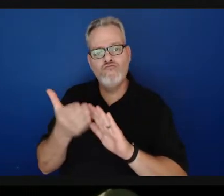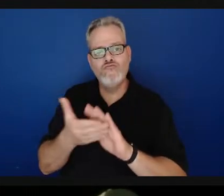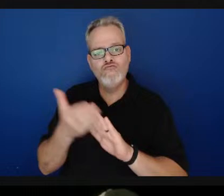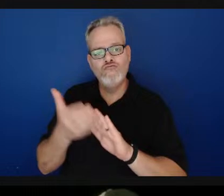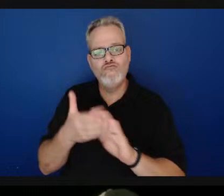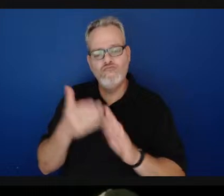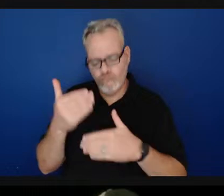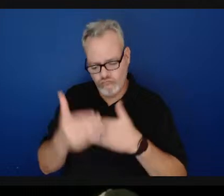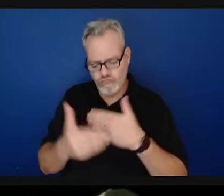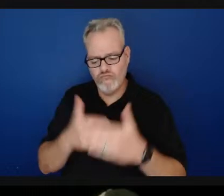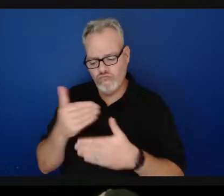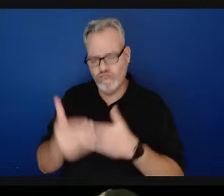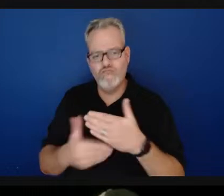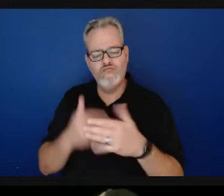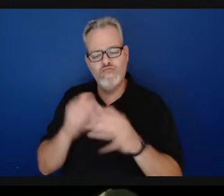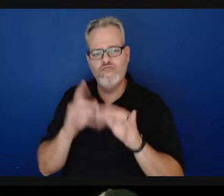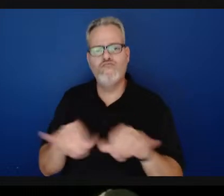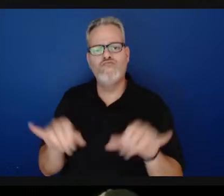lifetimes here.